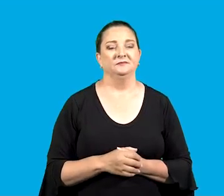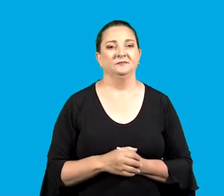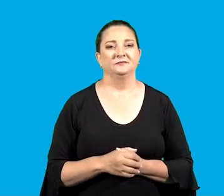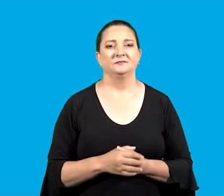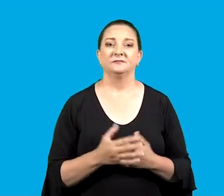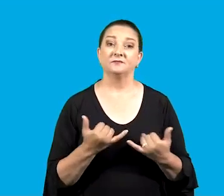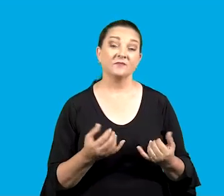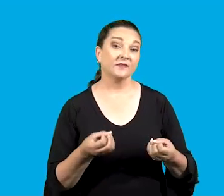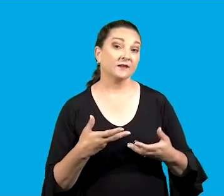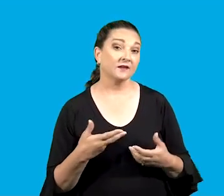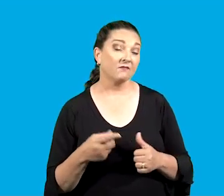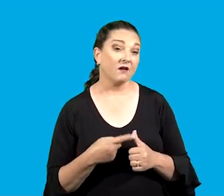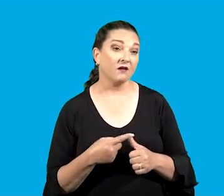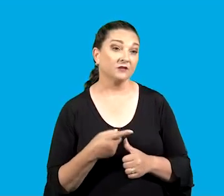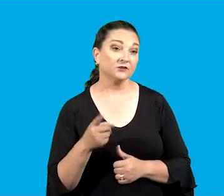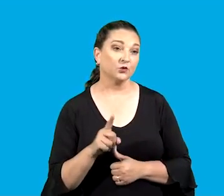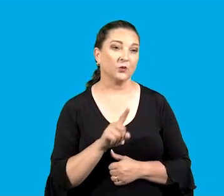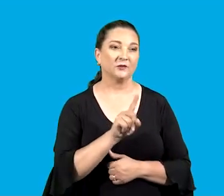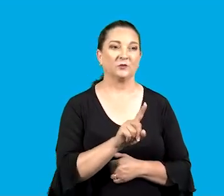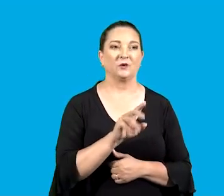260,400 by 5%. That gives me